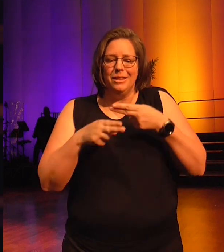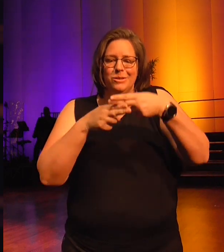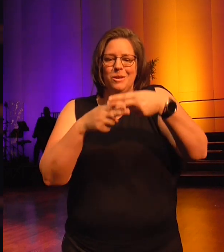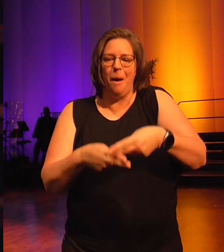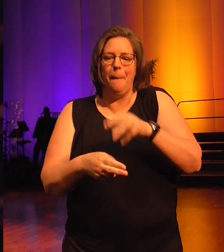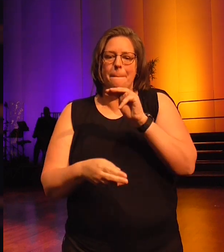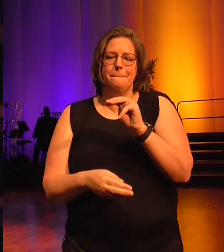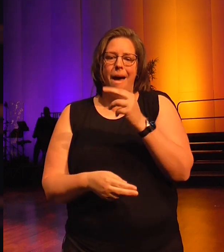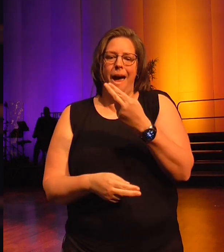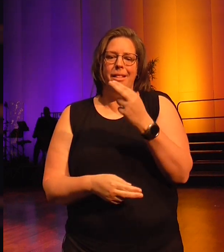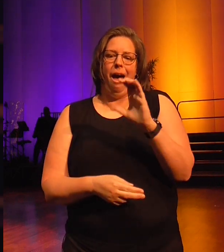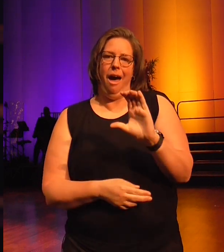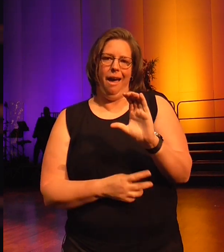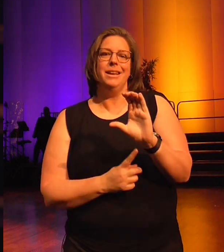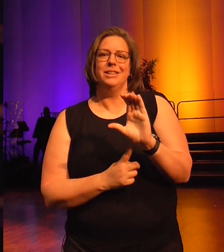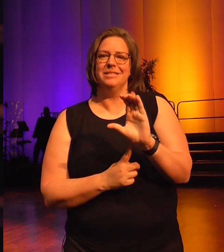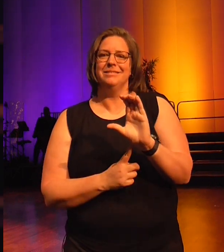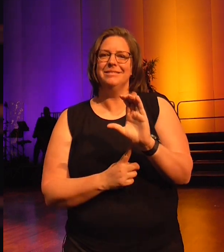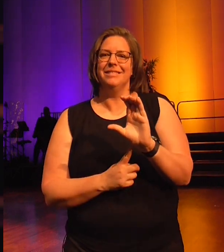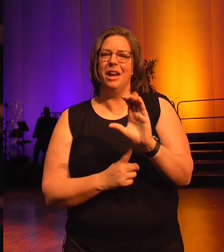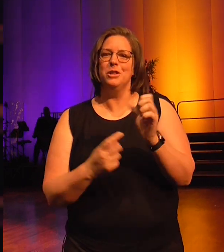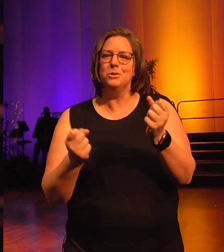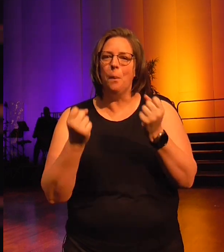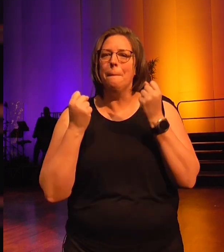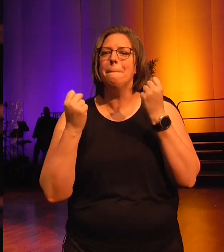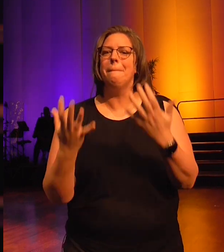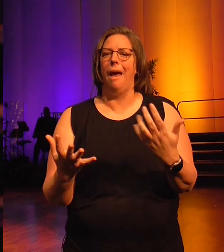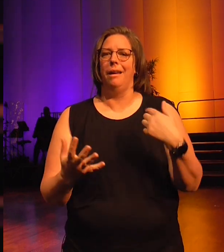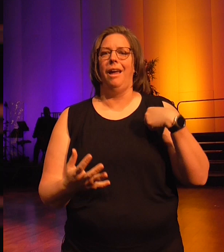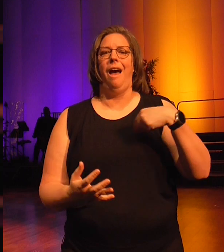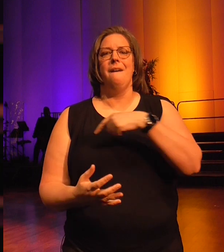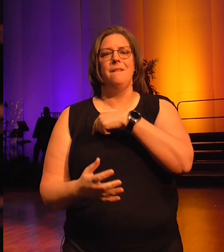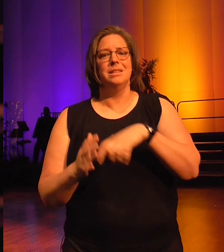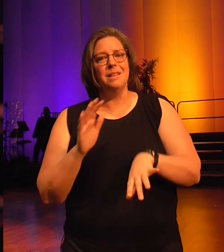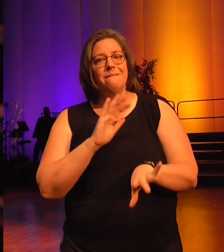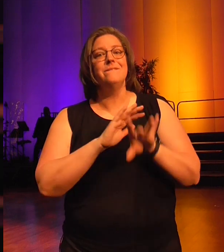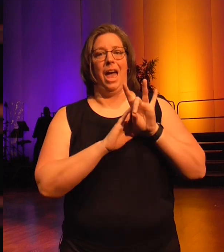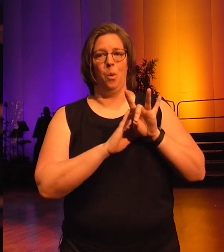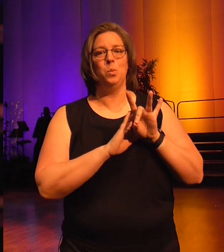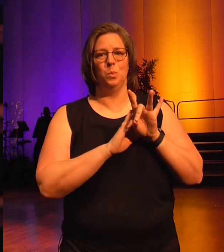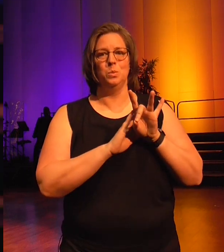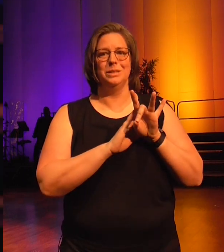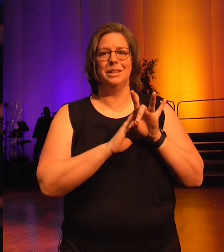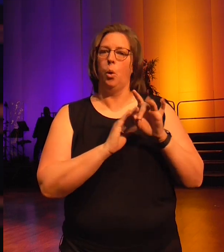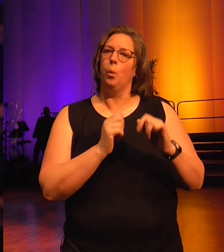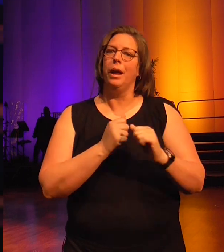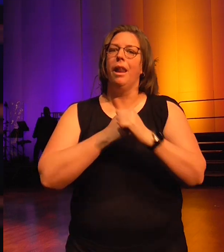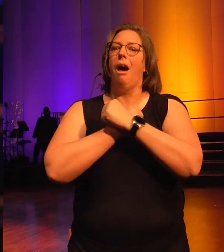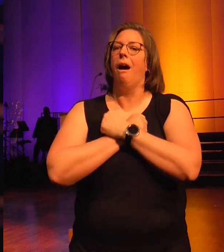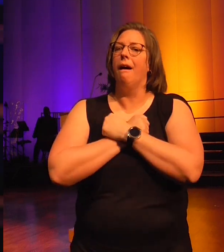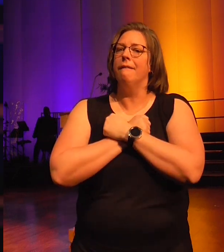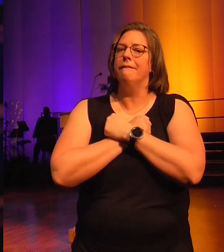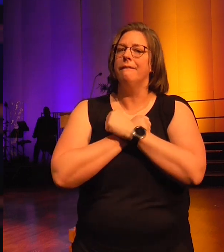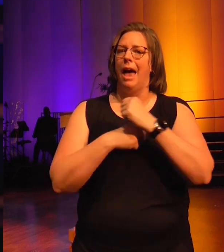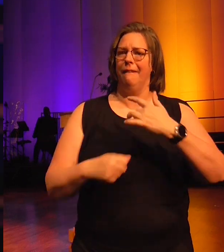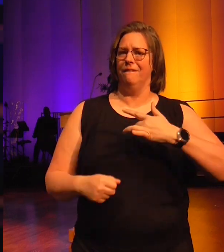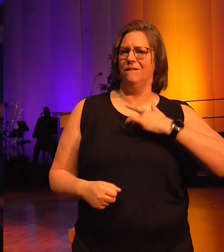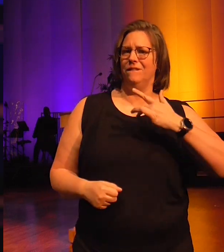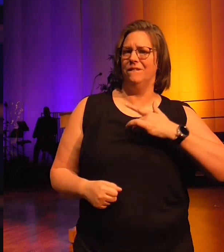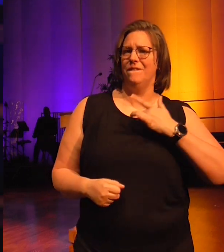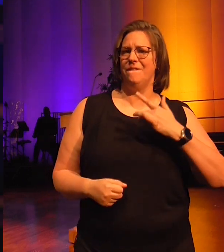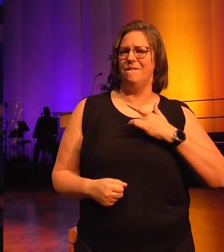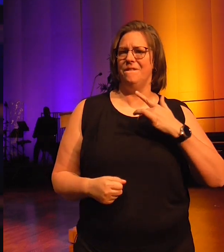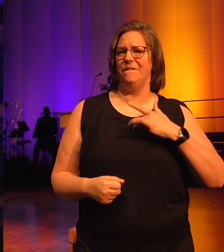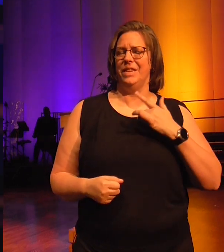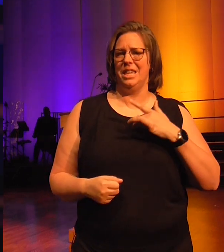High, that so many of us found and love and feel the power